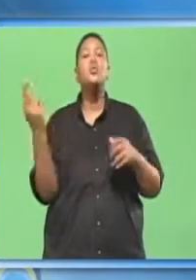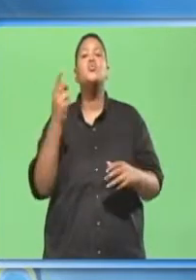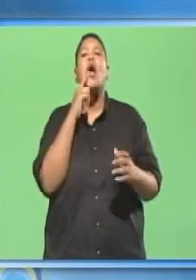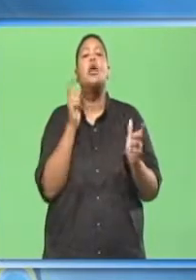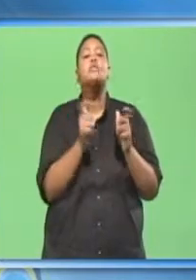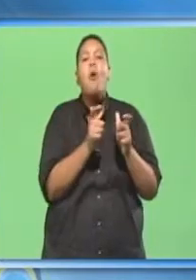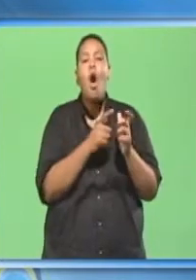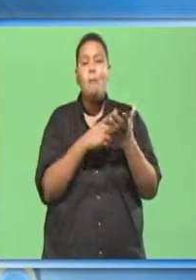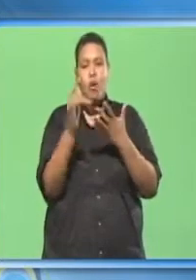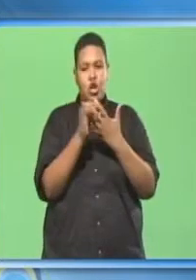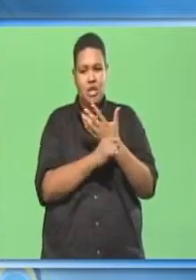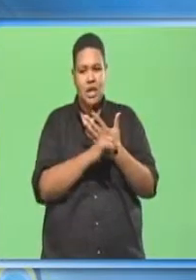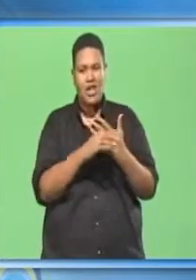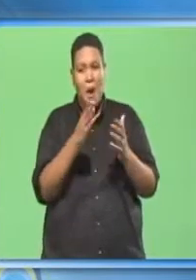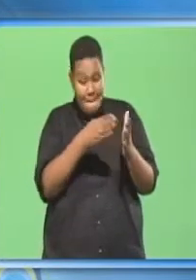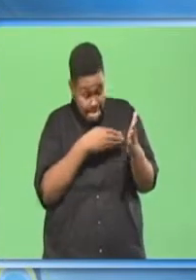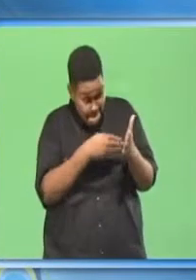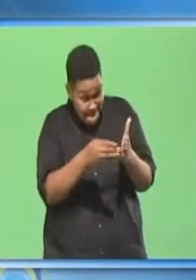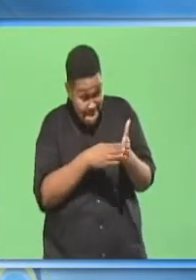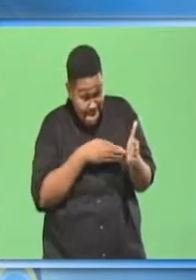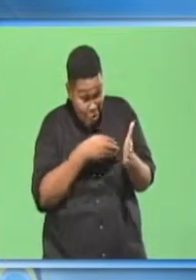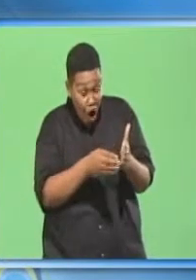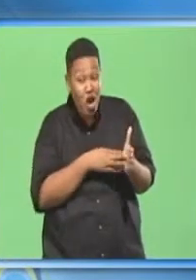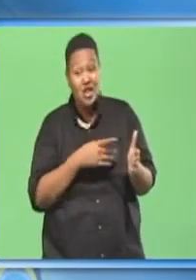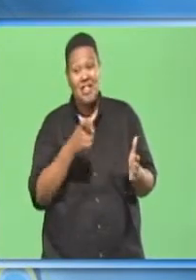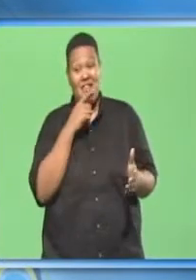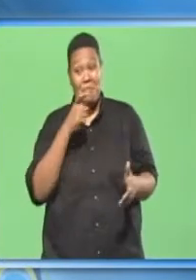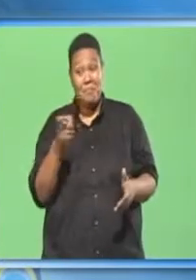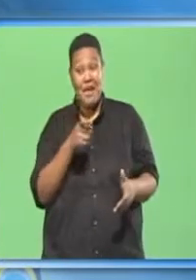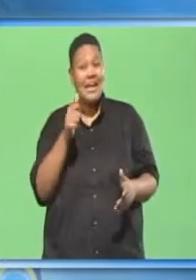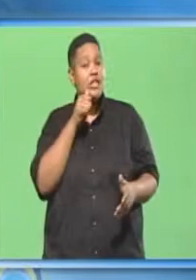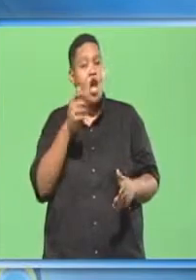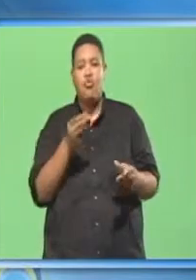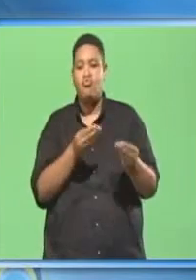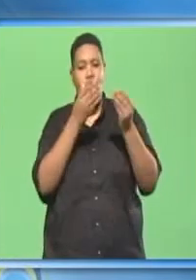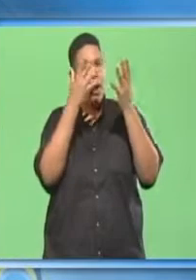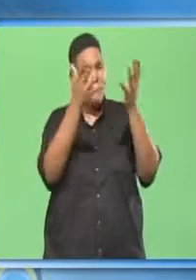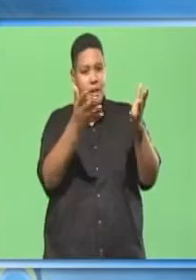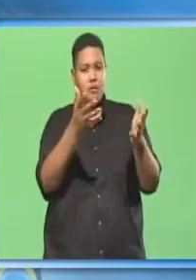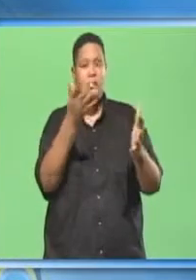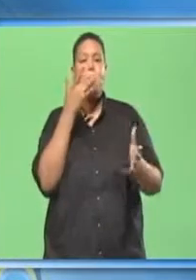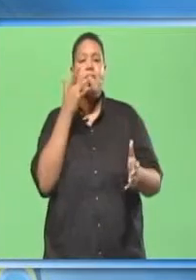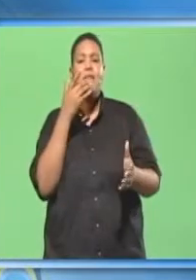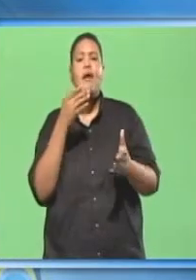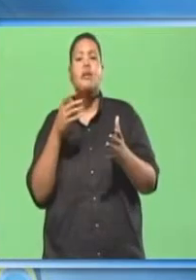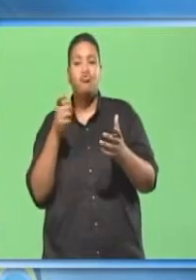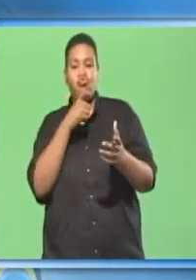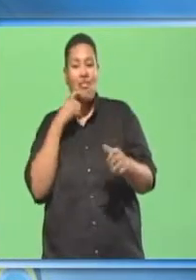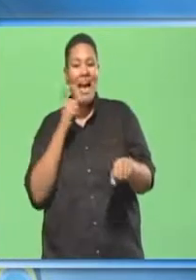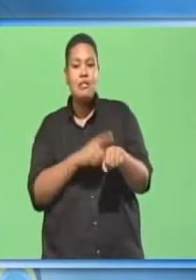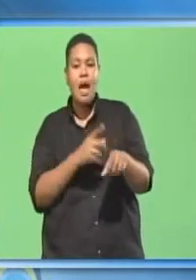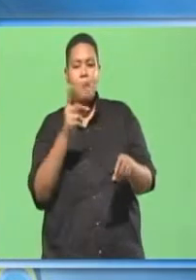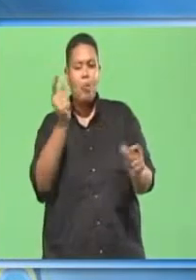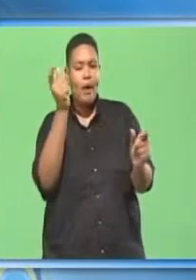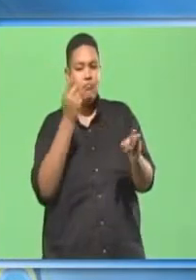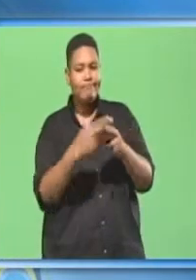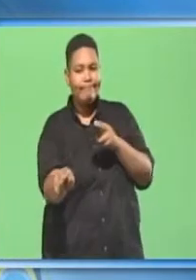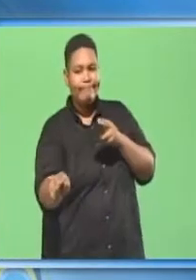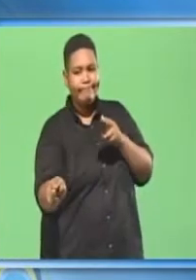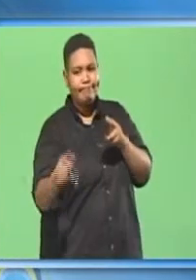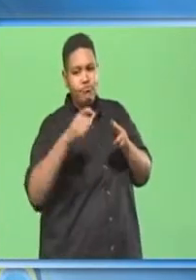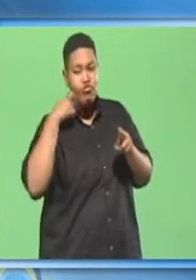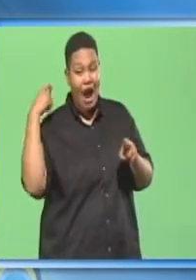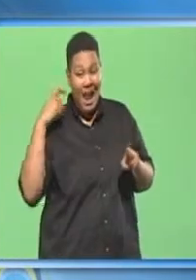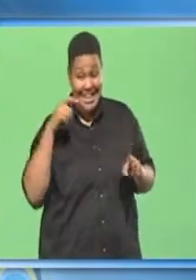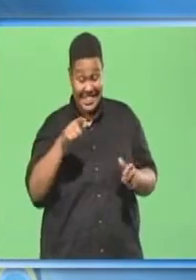small projects. Brushing on lacquer that is made for spraying is not recommended because the drying time is very short.